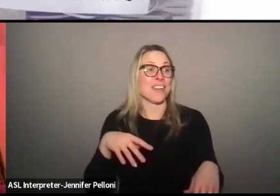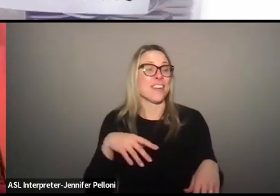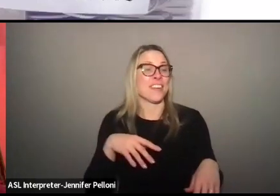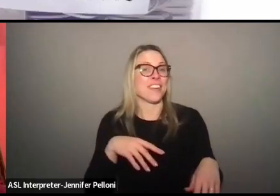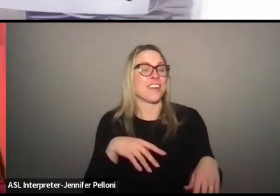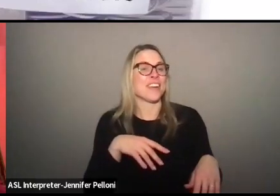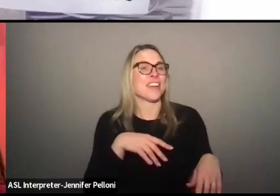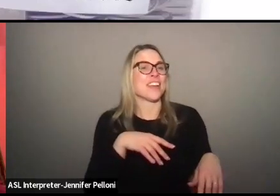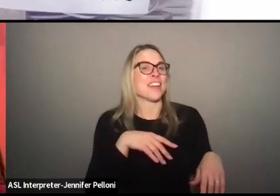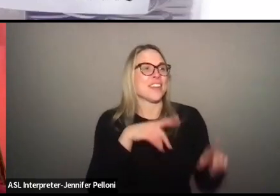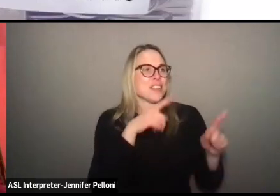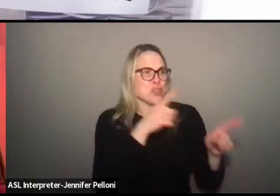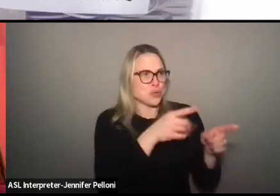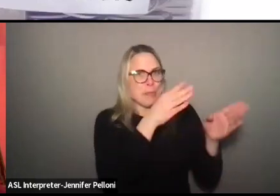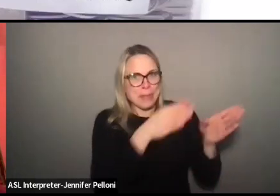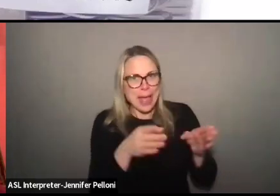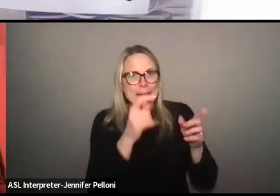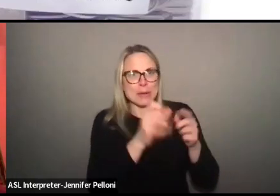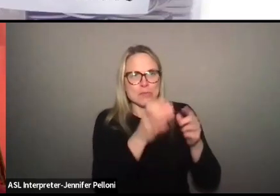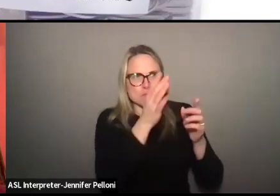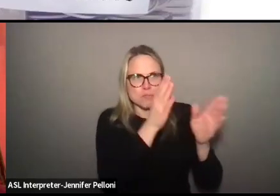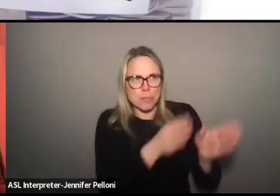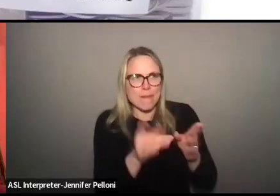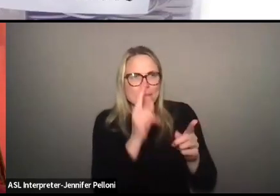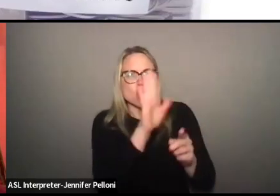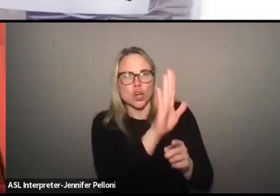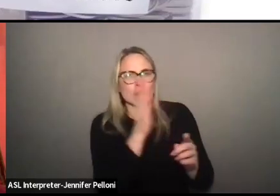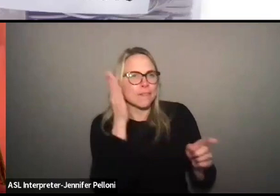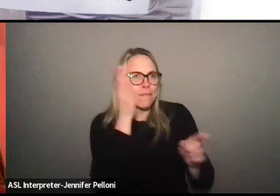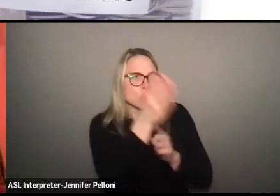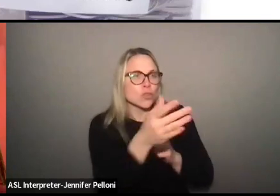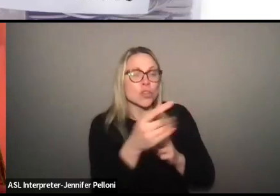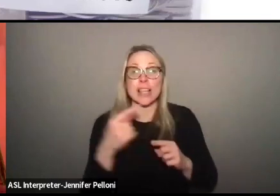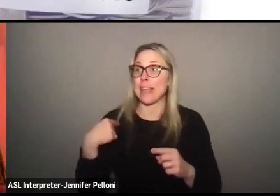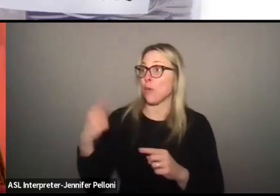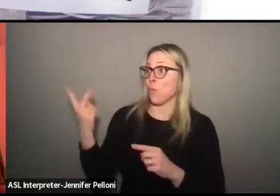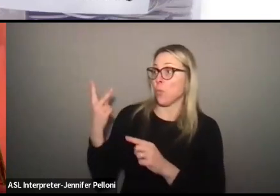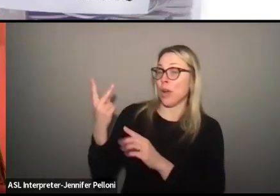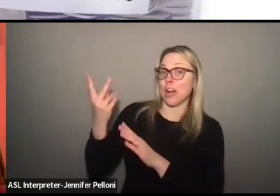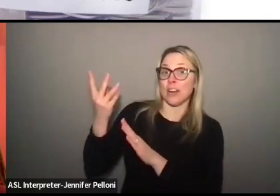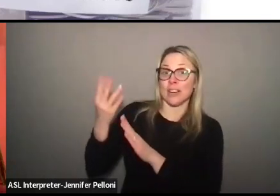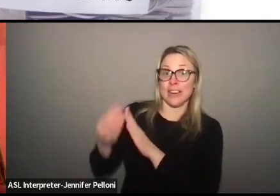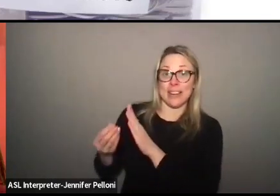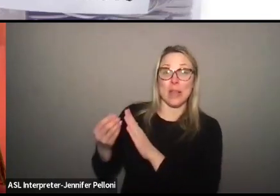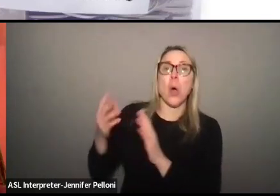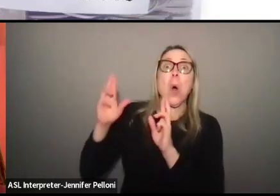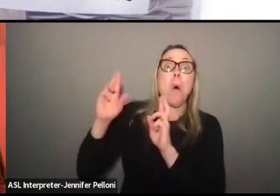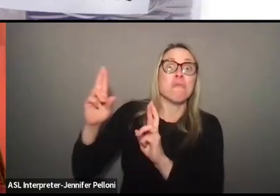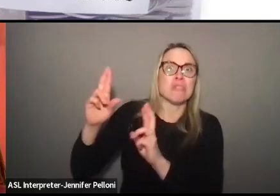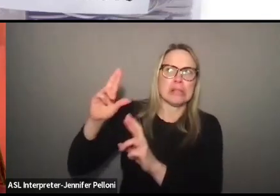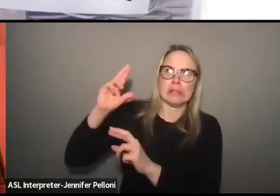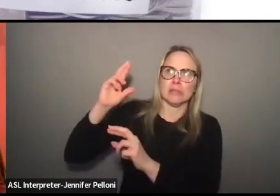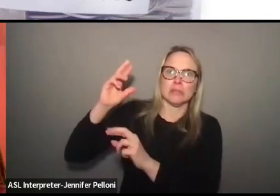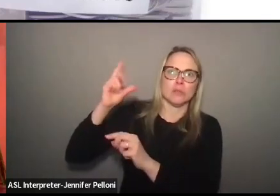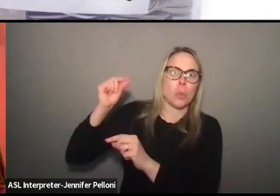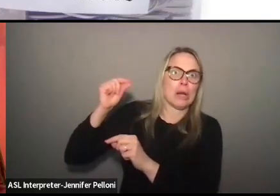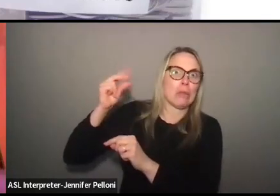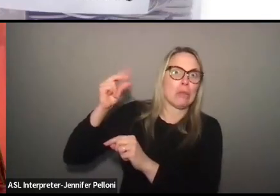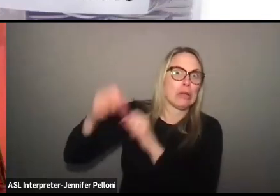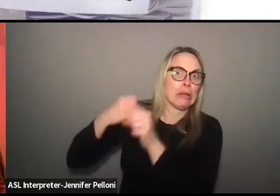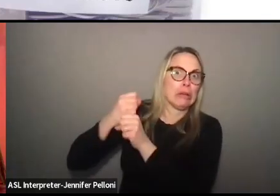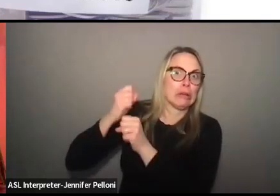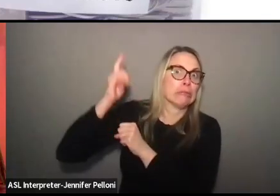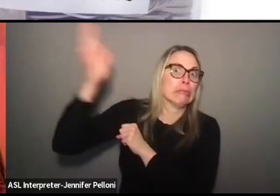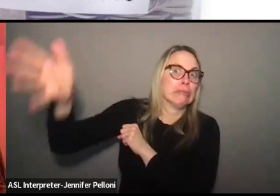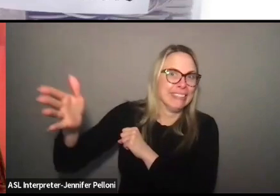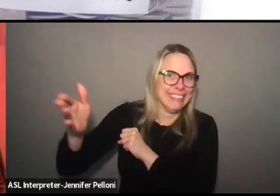and prepare for her future. When we're not here, hopefully decades from now, we want to have everything